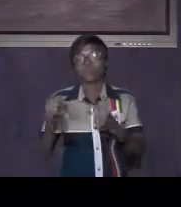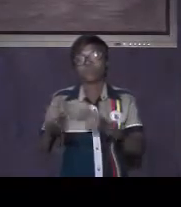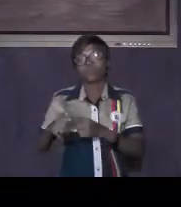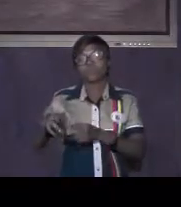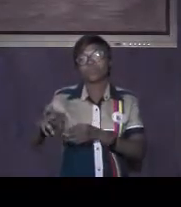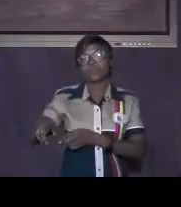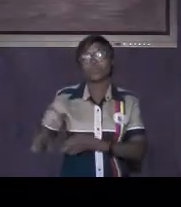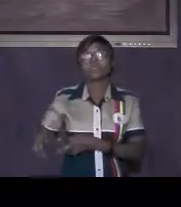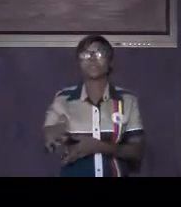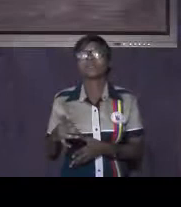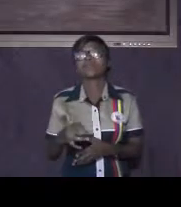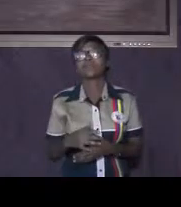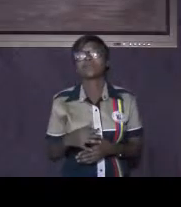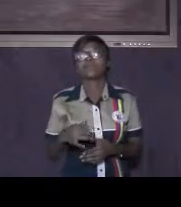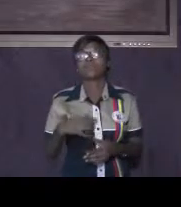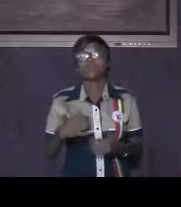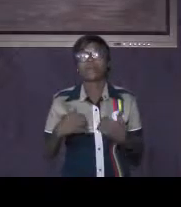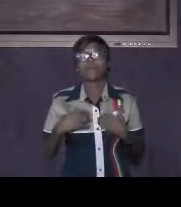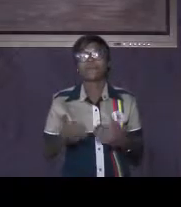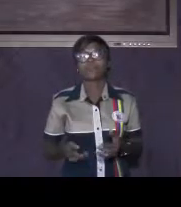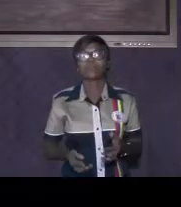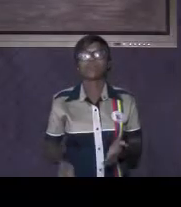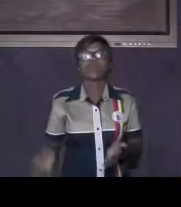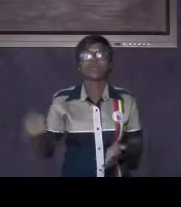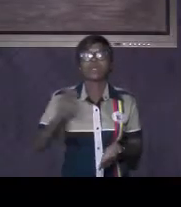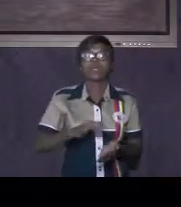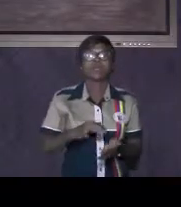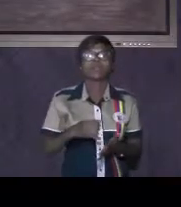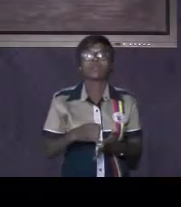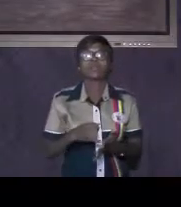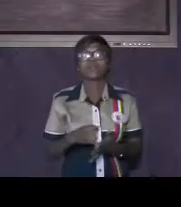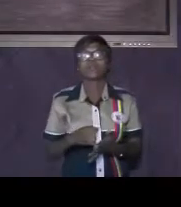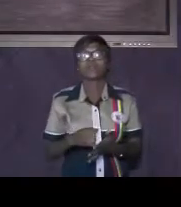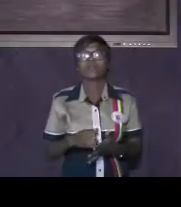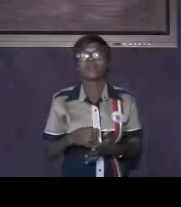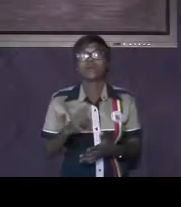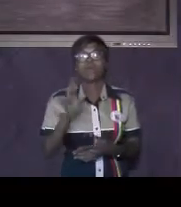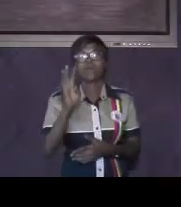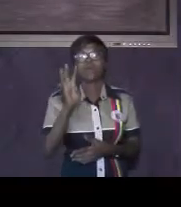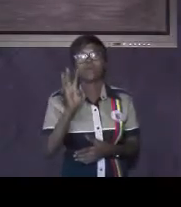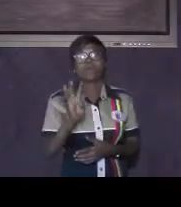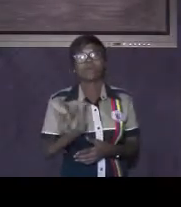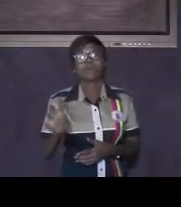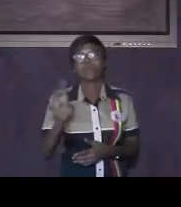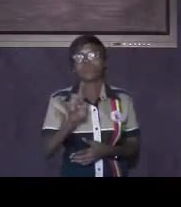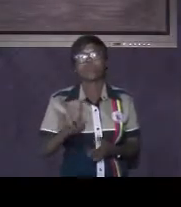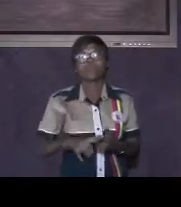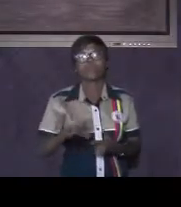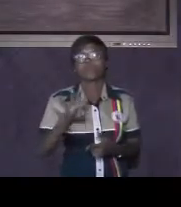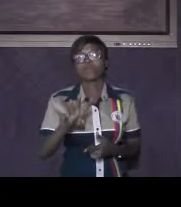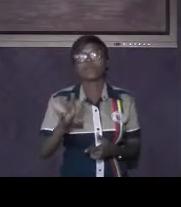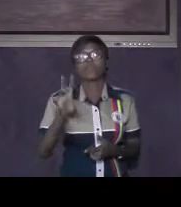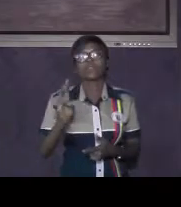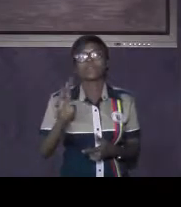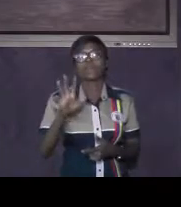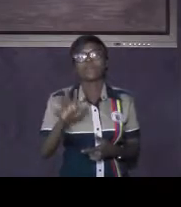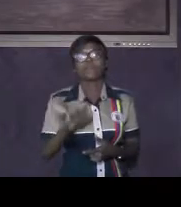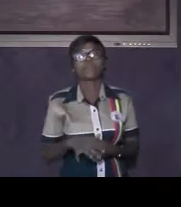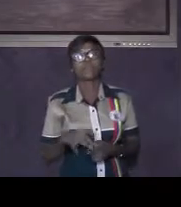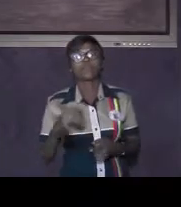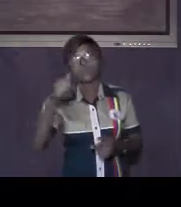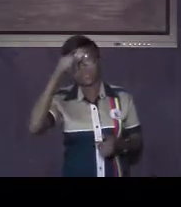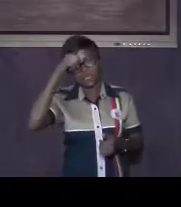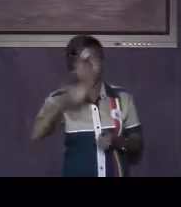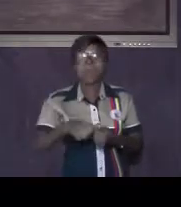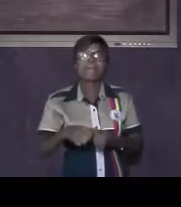right side. We also have to increase the square kilometers in that ratio 100 to 475.